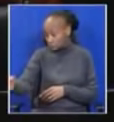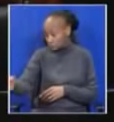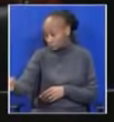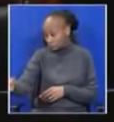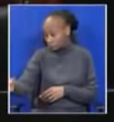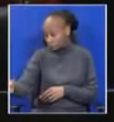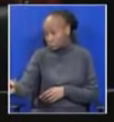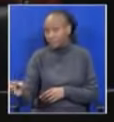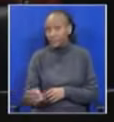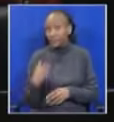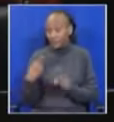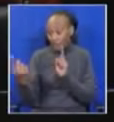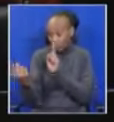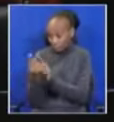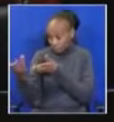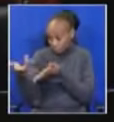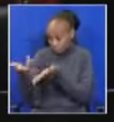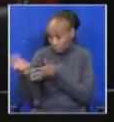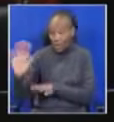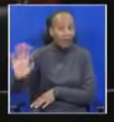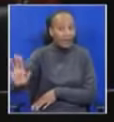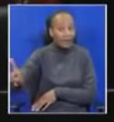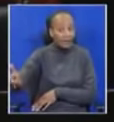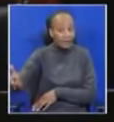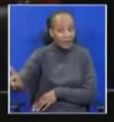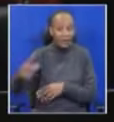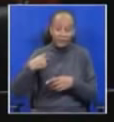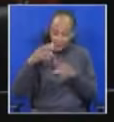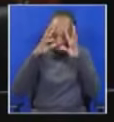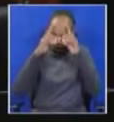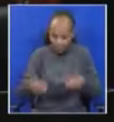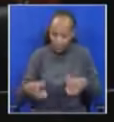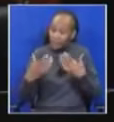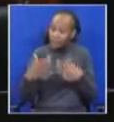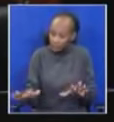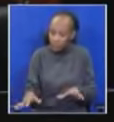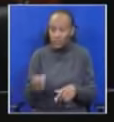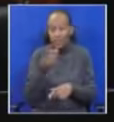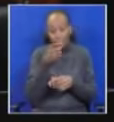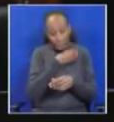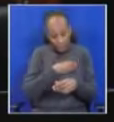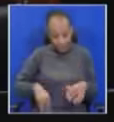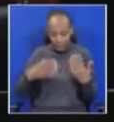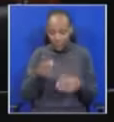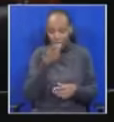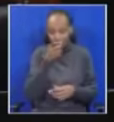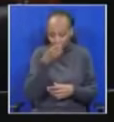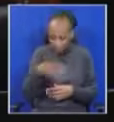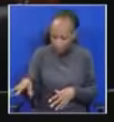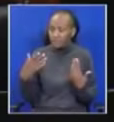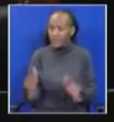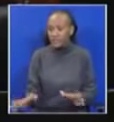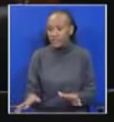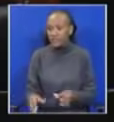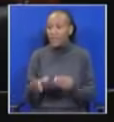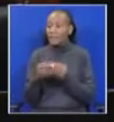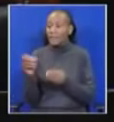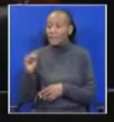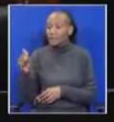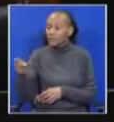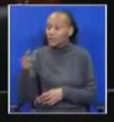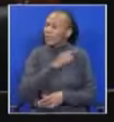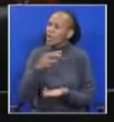I'm not in dialogue with you, honorable member. I've made a ruling. The honorable president has withdrawn. Honorable Steenhuisen, why